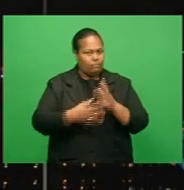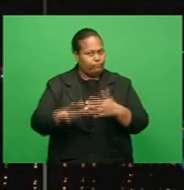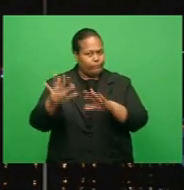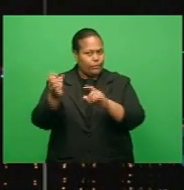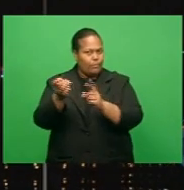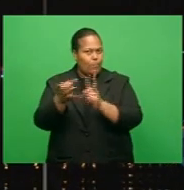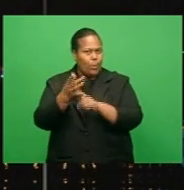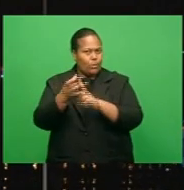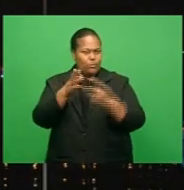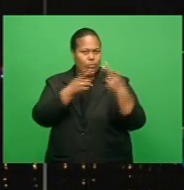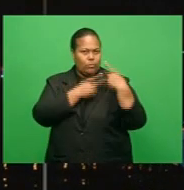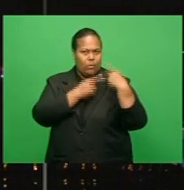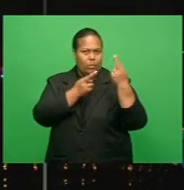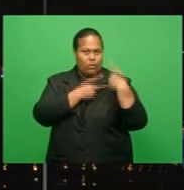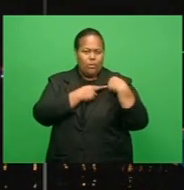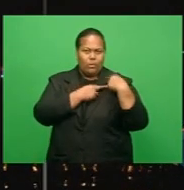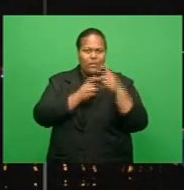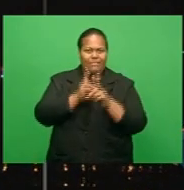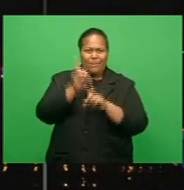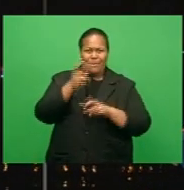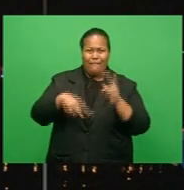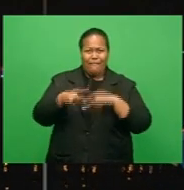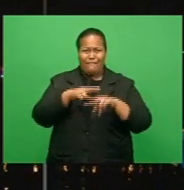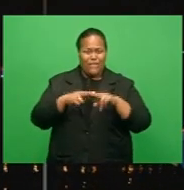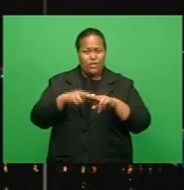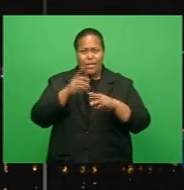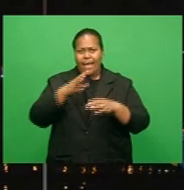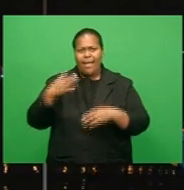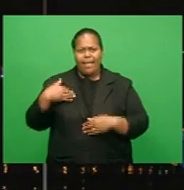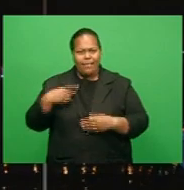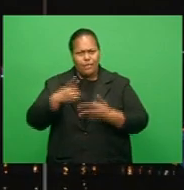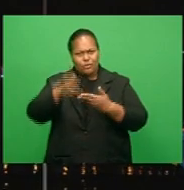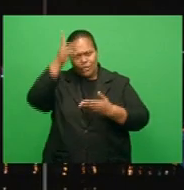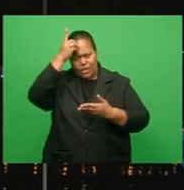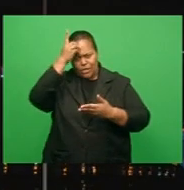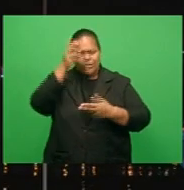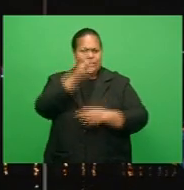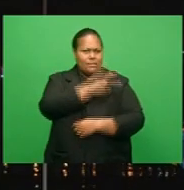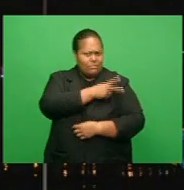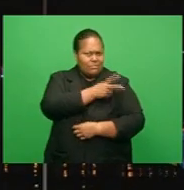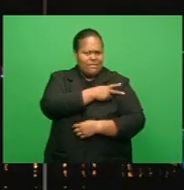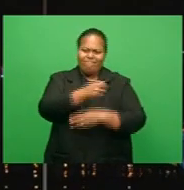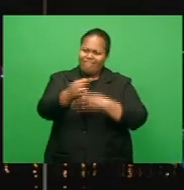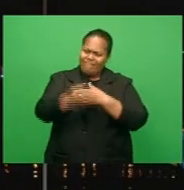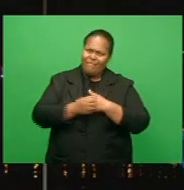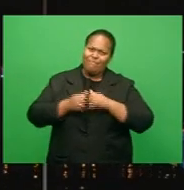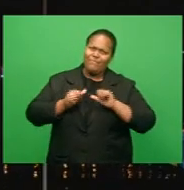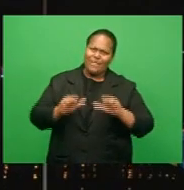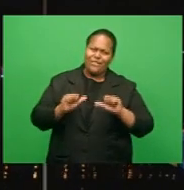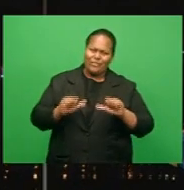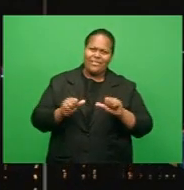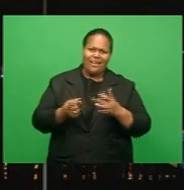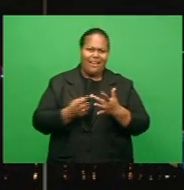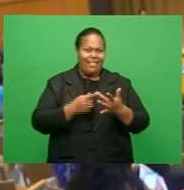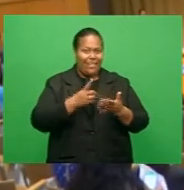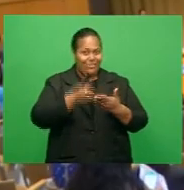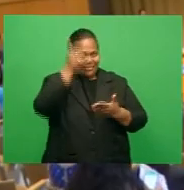Fiji, especially in health, education, security and communications, to name a few. Sainiani Boiler